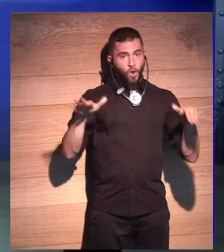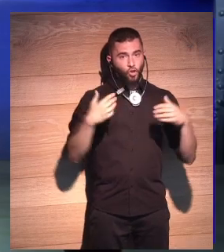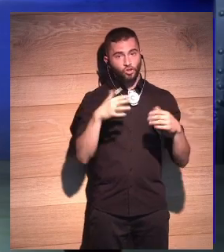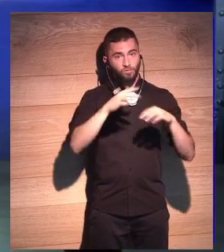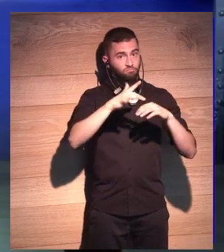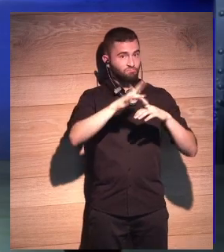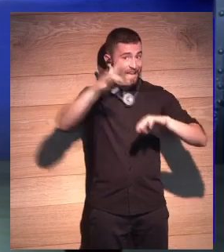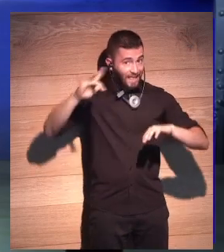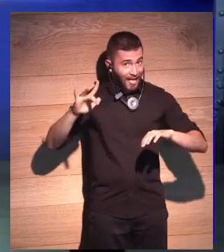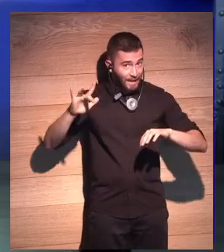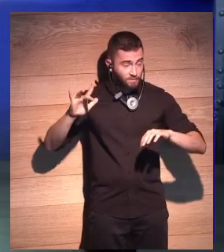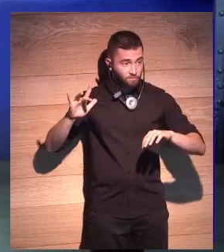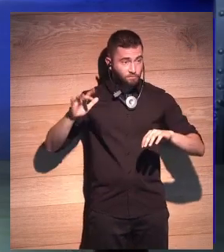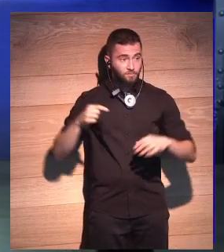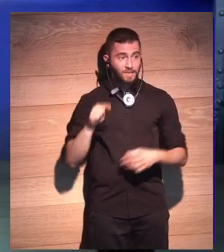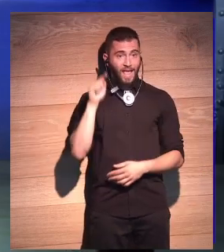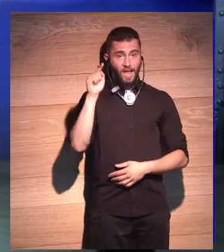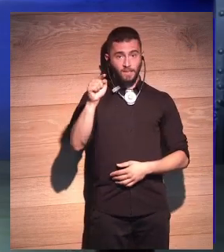this is your canvas.